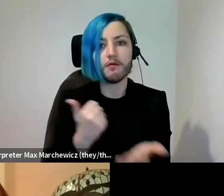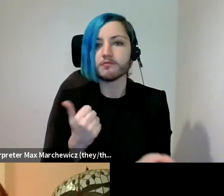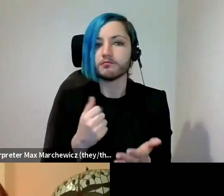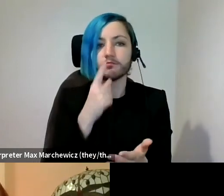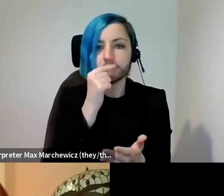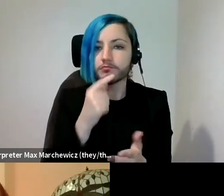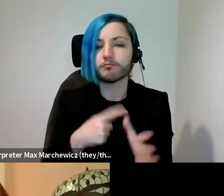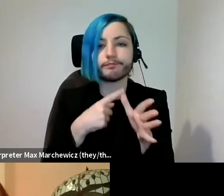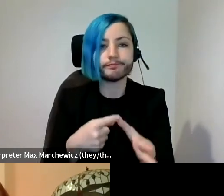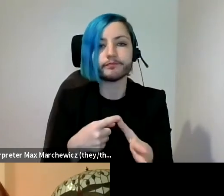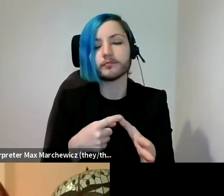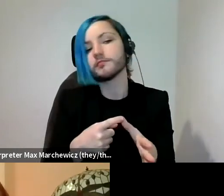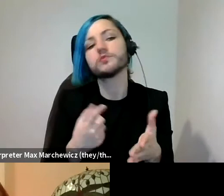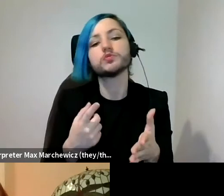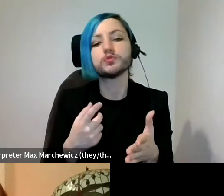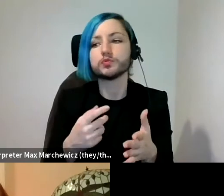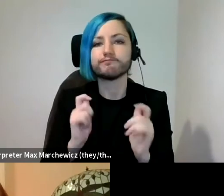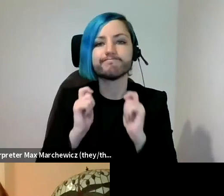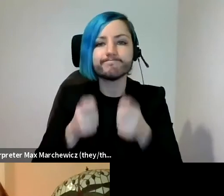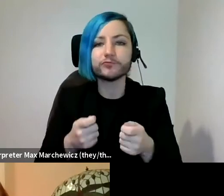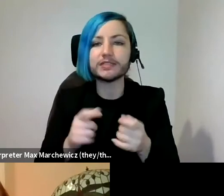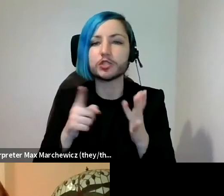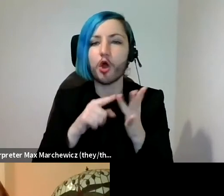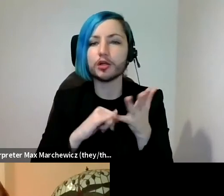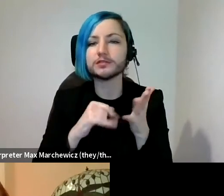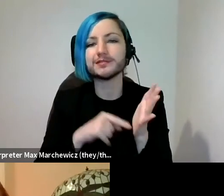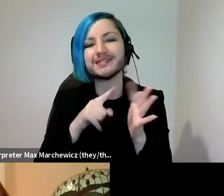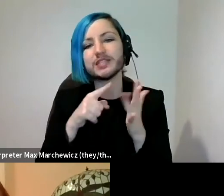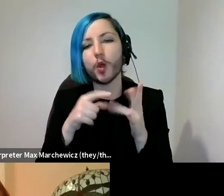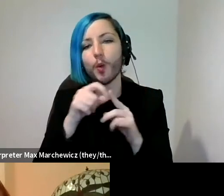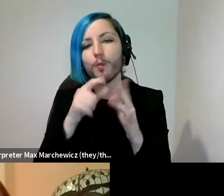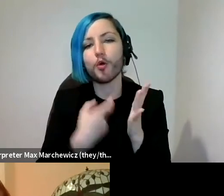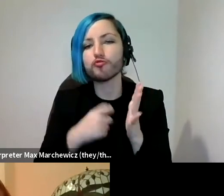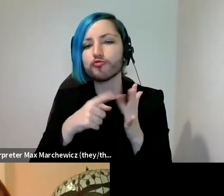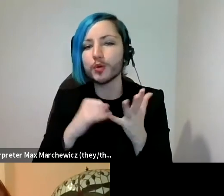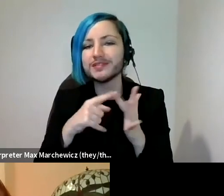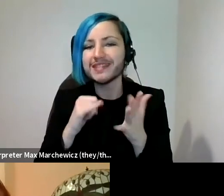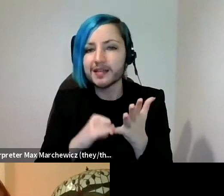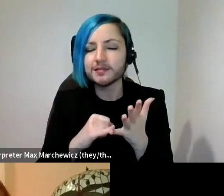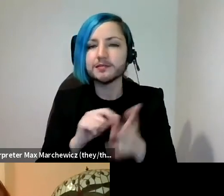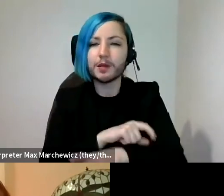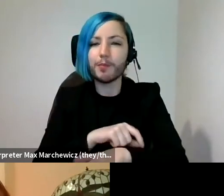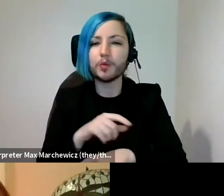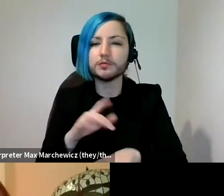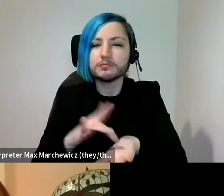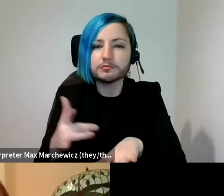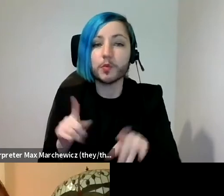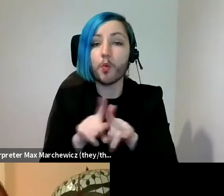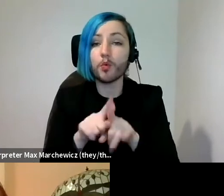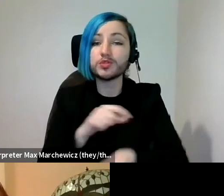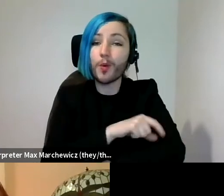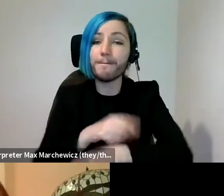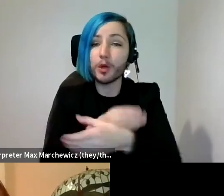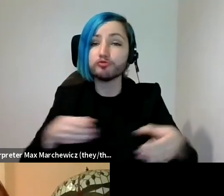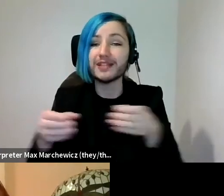in treating people who are suffering from osteoporosis, and in helping helping with bone transplants, where people